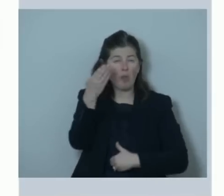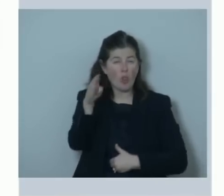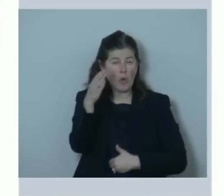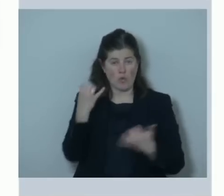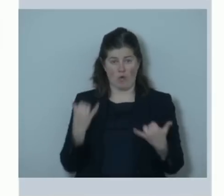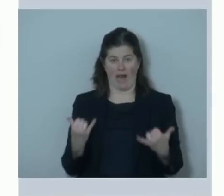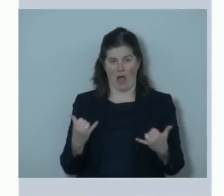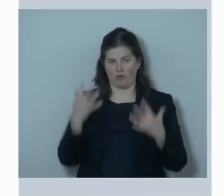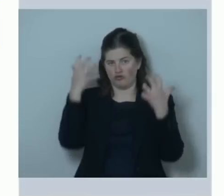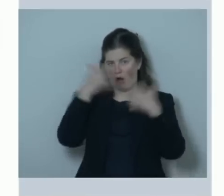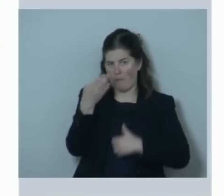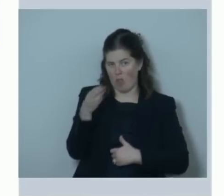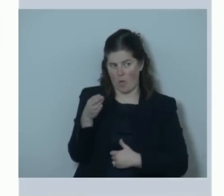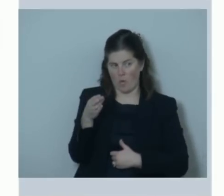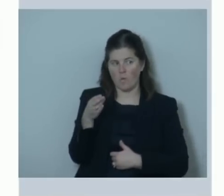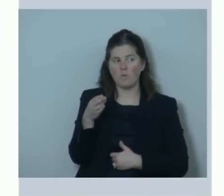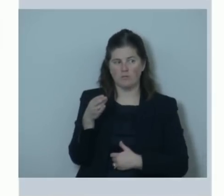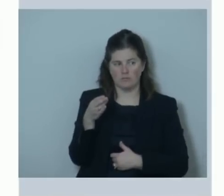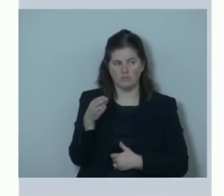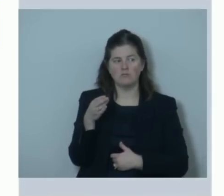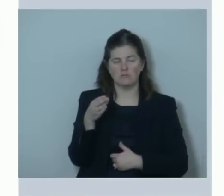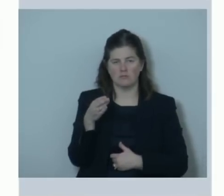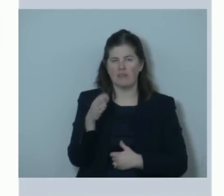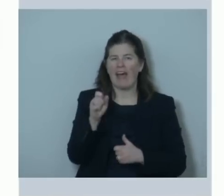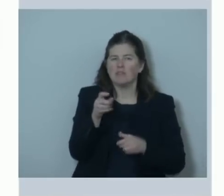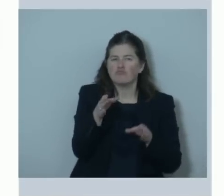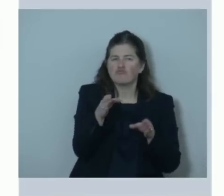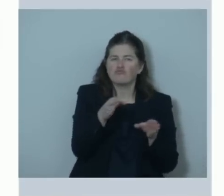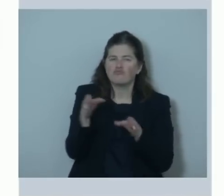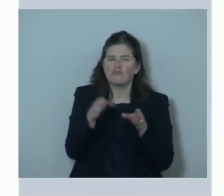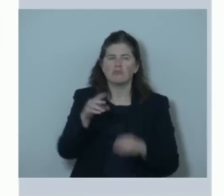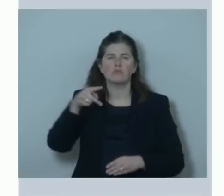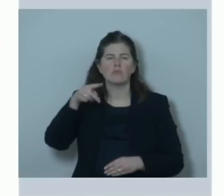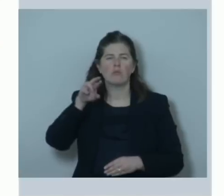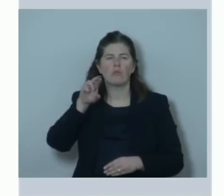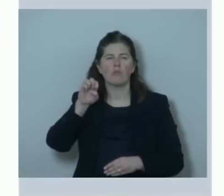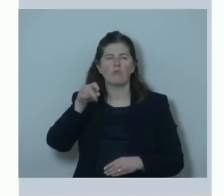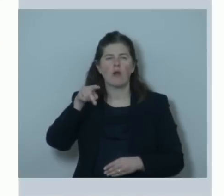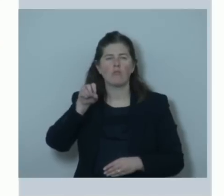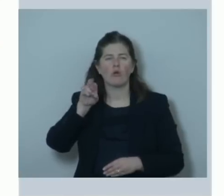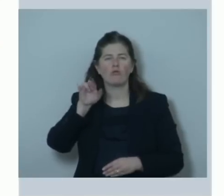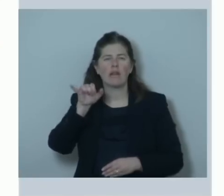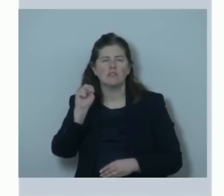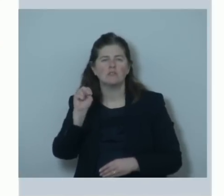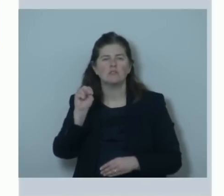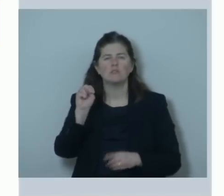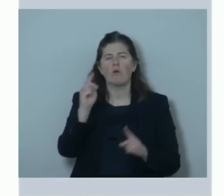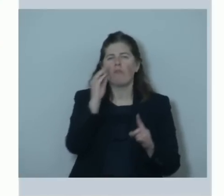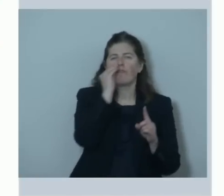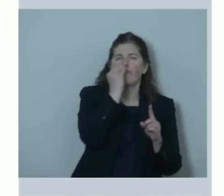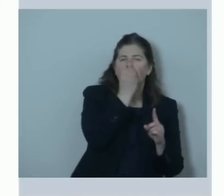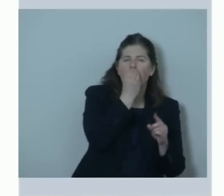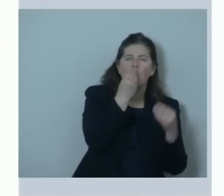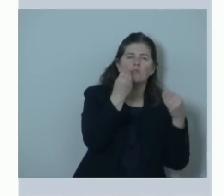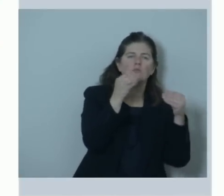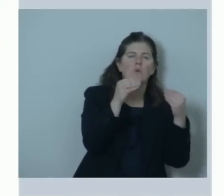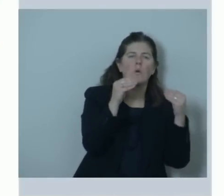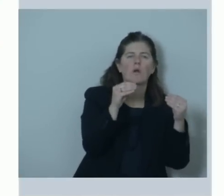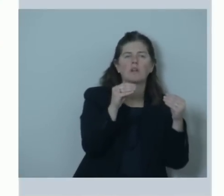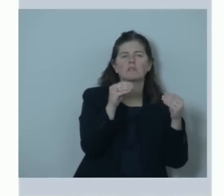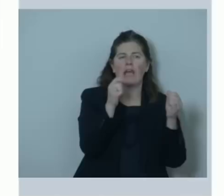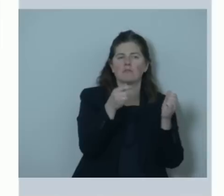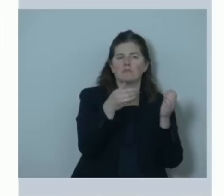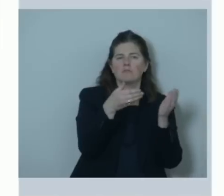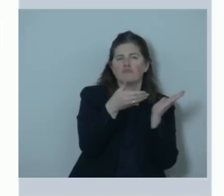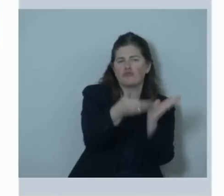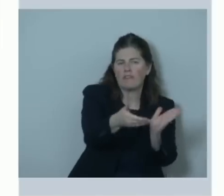blue phase, and that's the preparation phase. And we've eased into that a little bit. We said flower stores and nurseries could do curbside